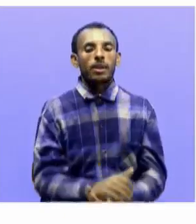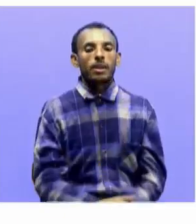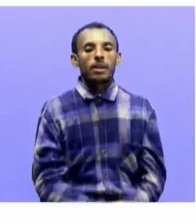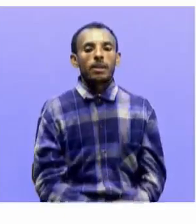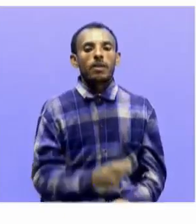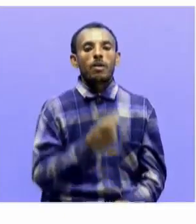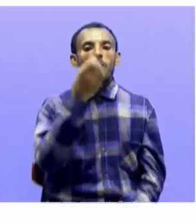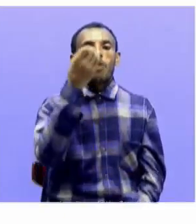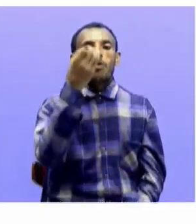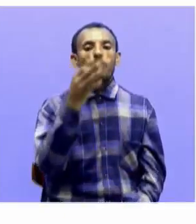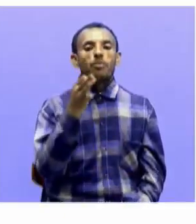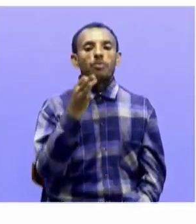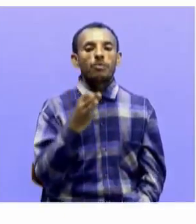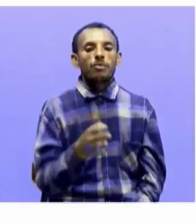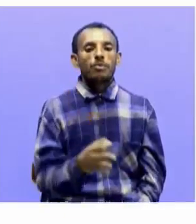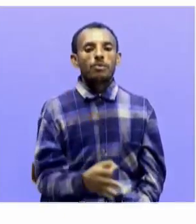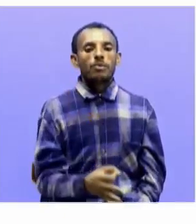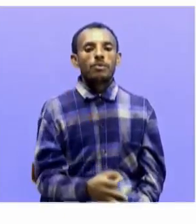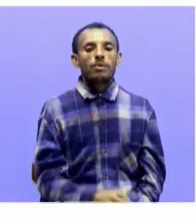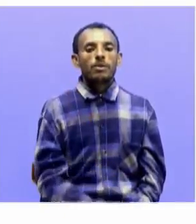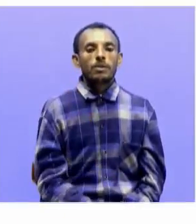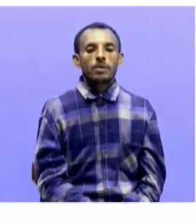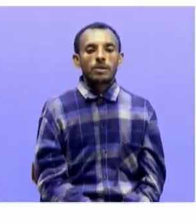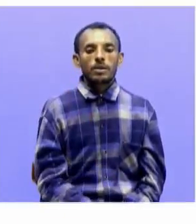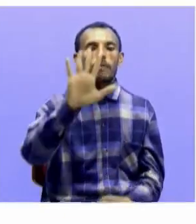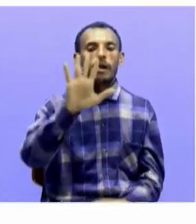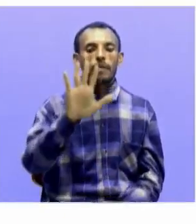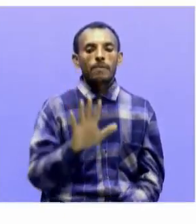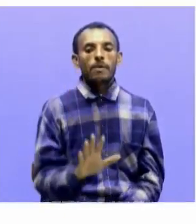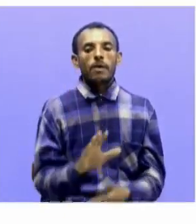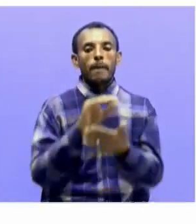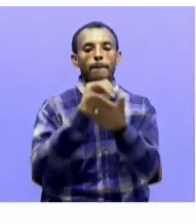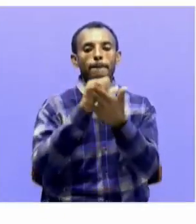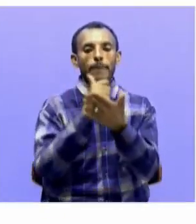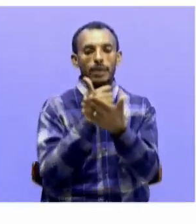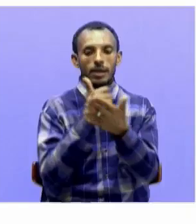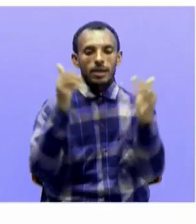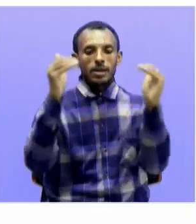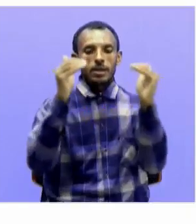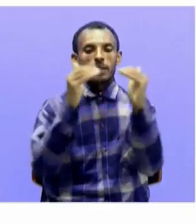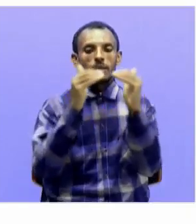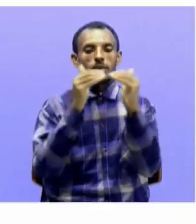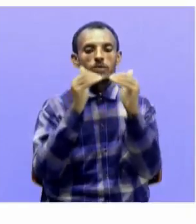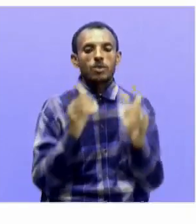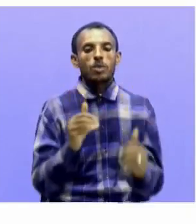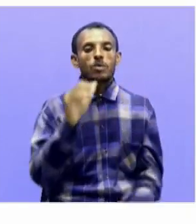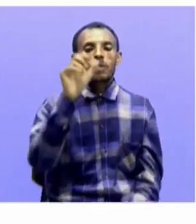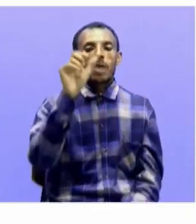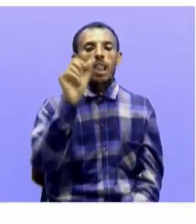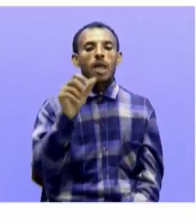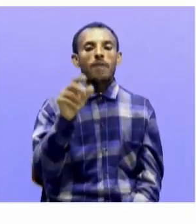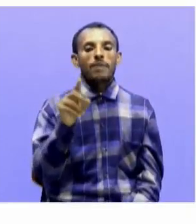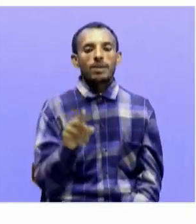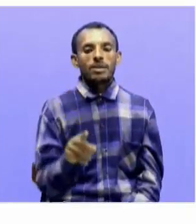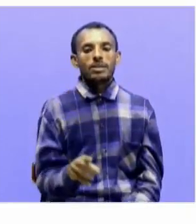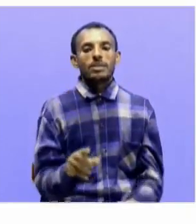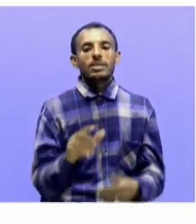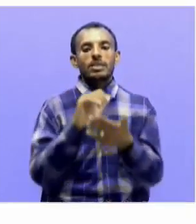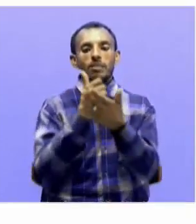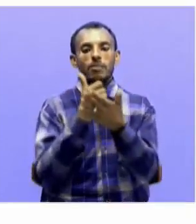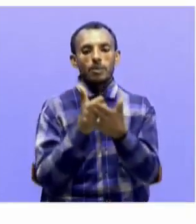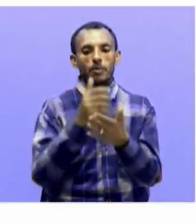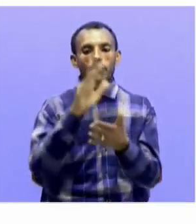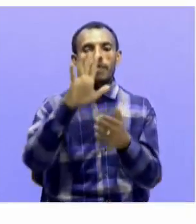of 5 numbers is 11. The mean of 5 numbers is